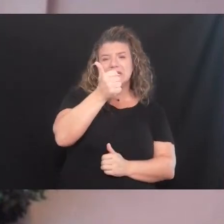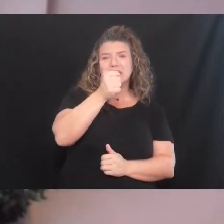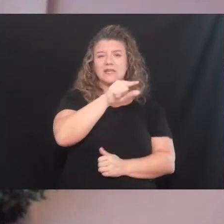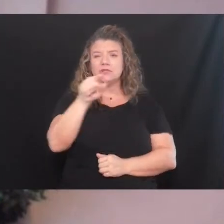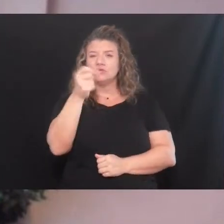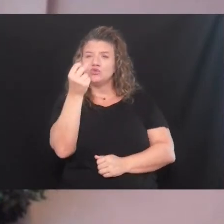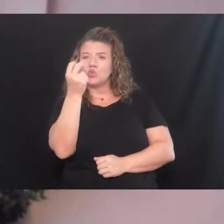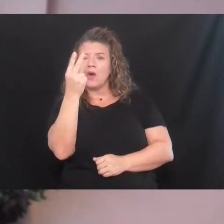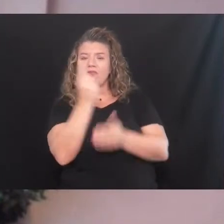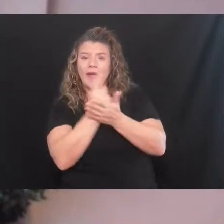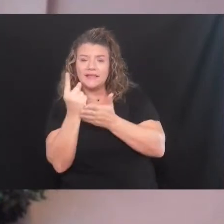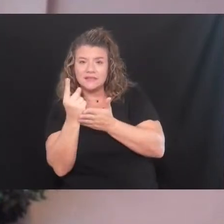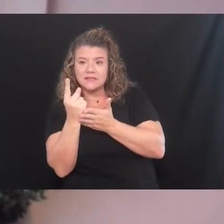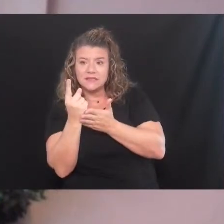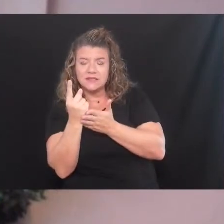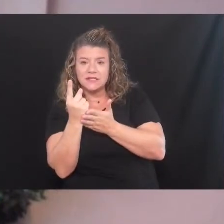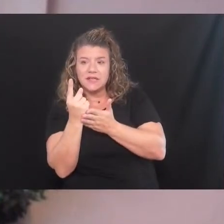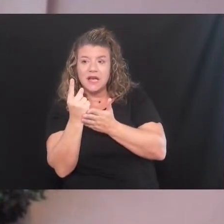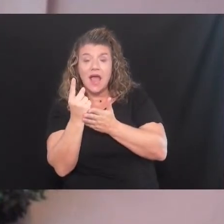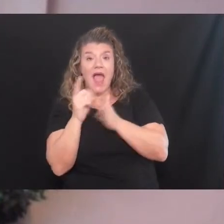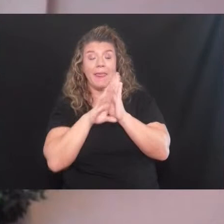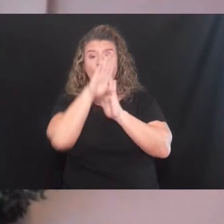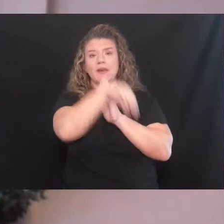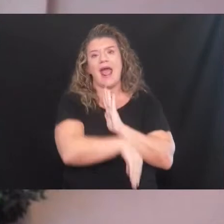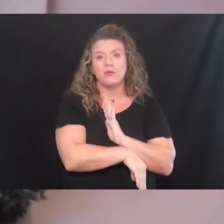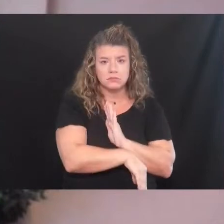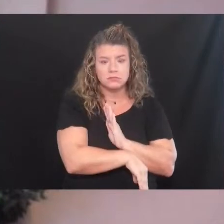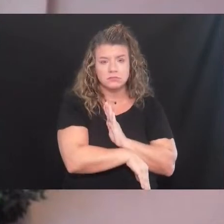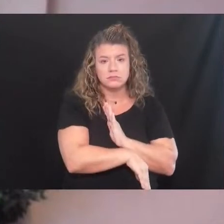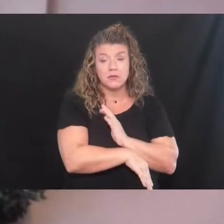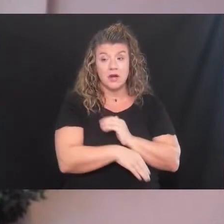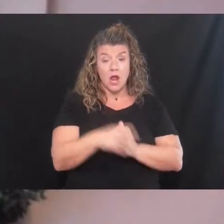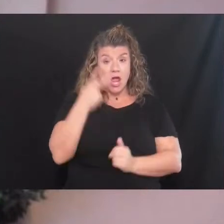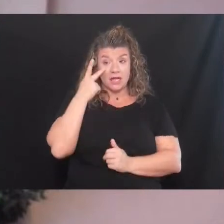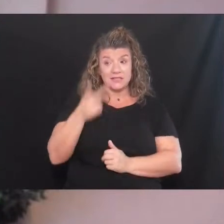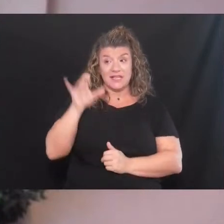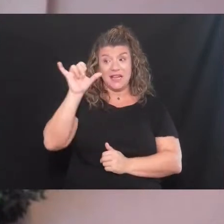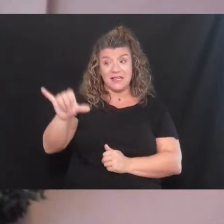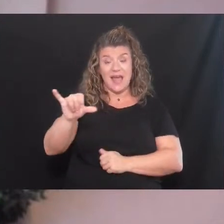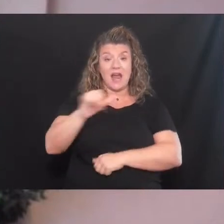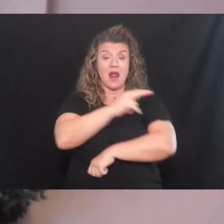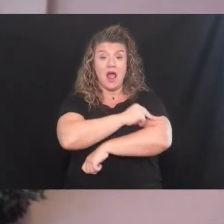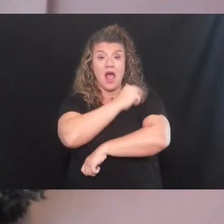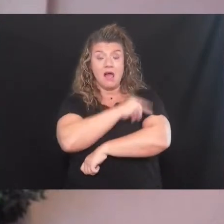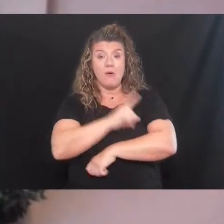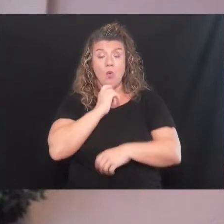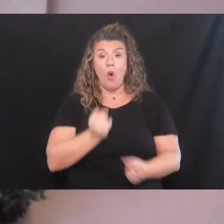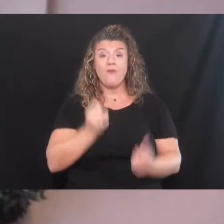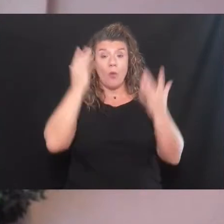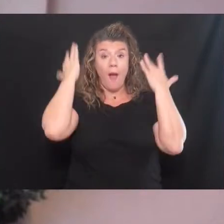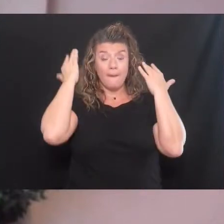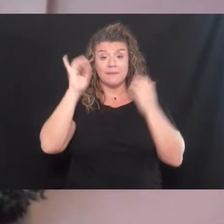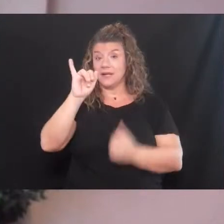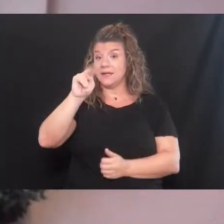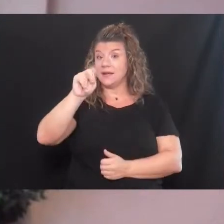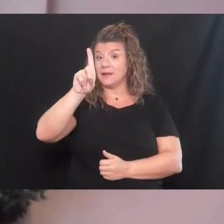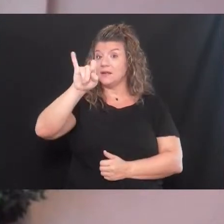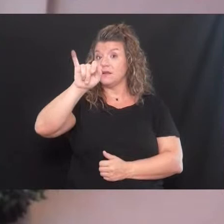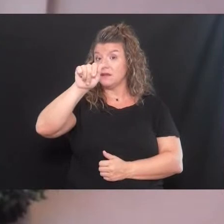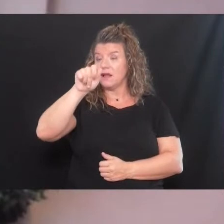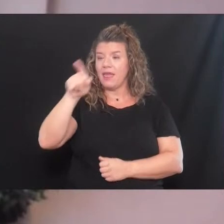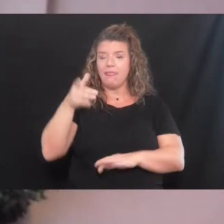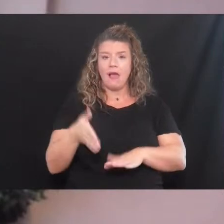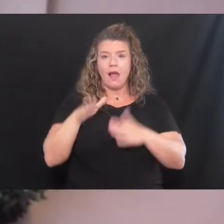or so, and then rapidly went down. And from that, hospitals were overwhelmed in India. They